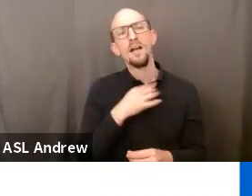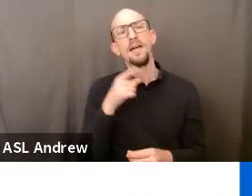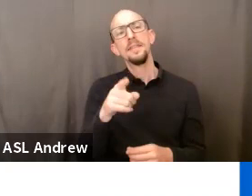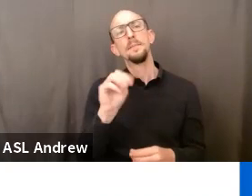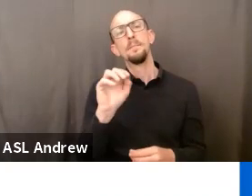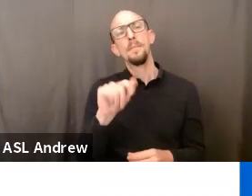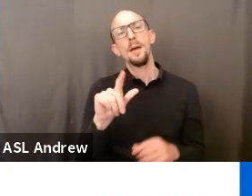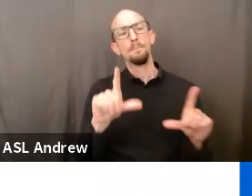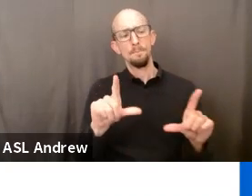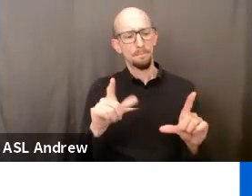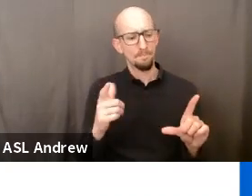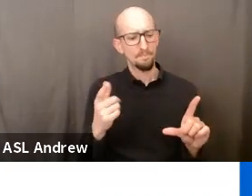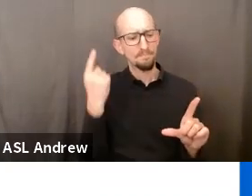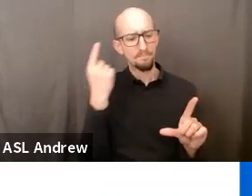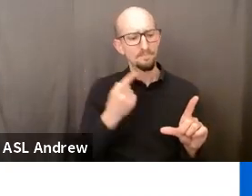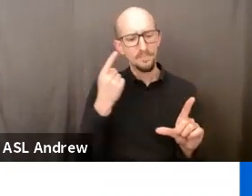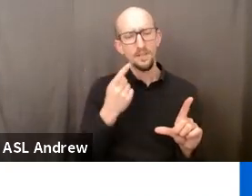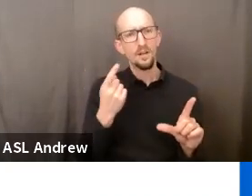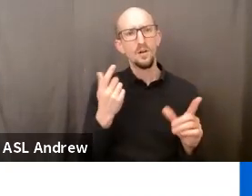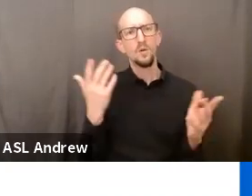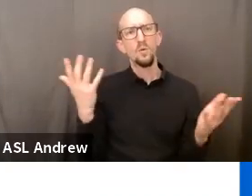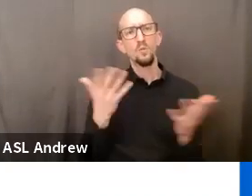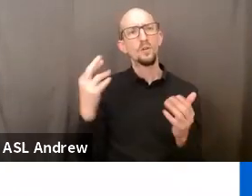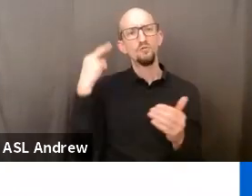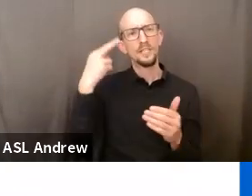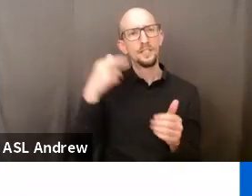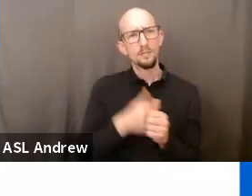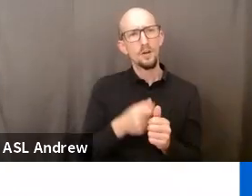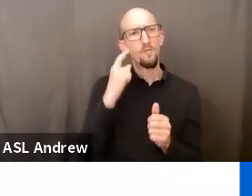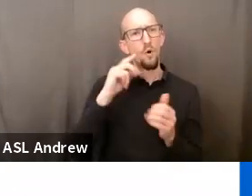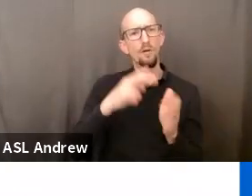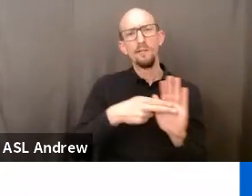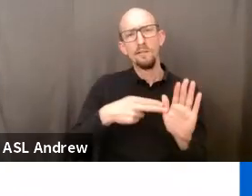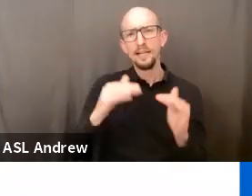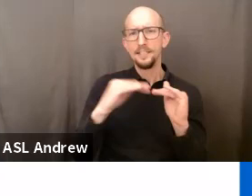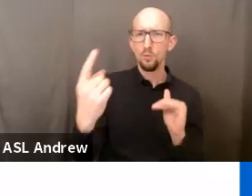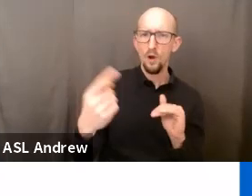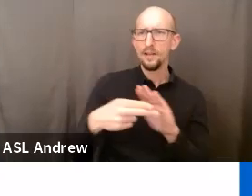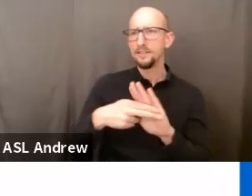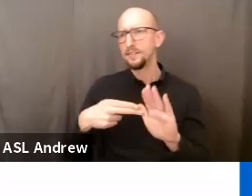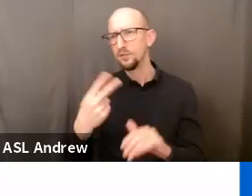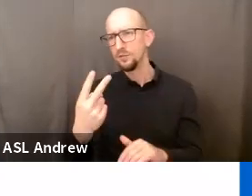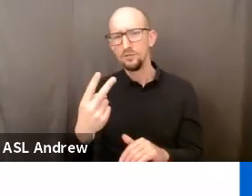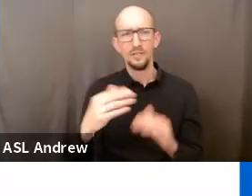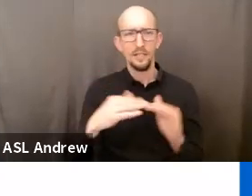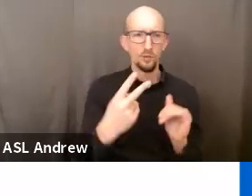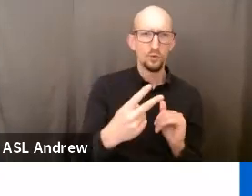what the criteria was to be tier 1, what the criteria is to be tier 2,